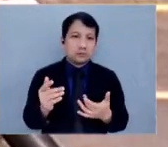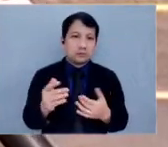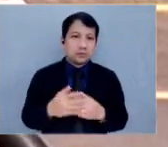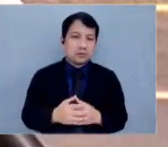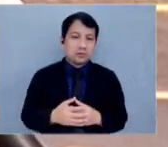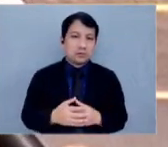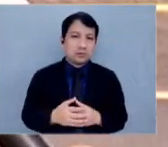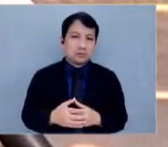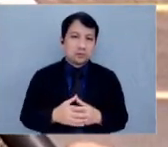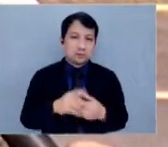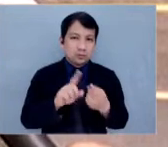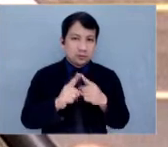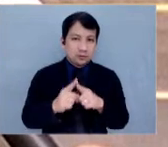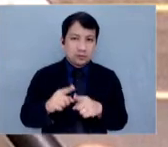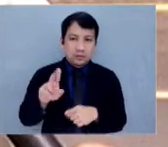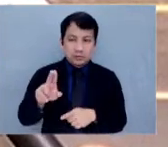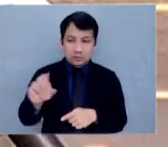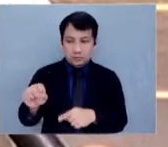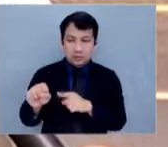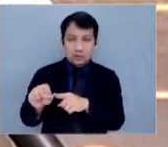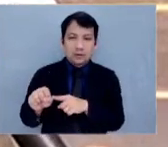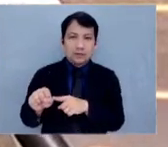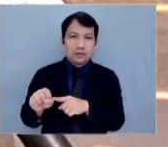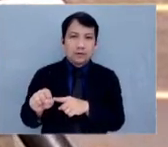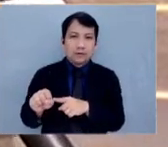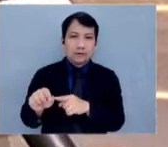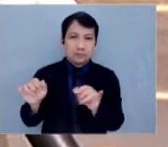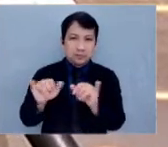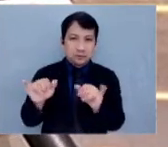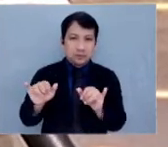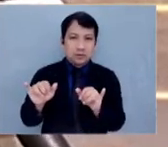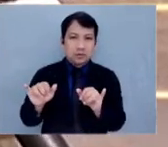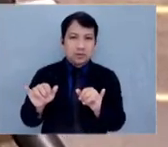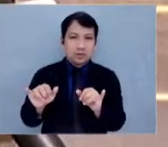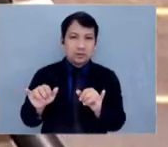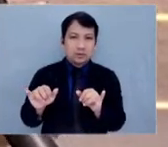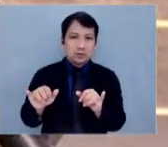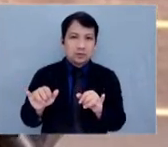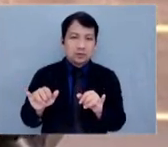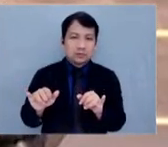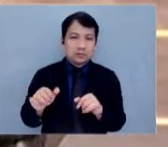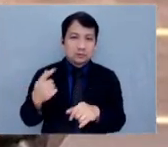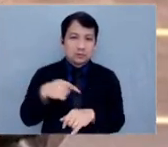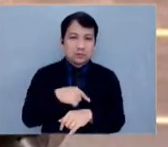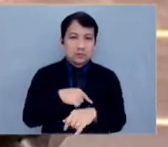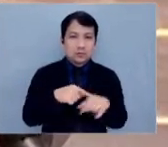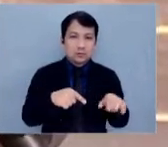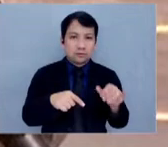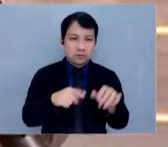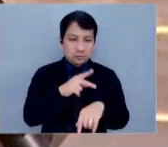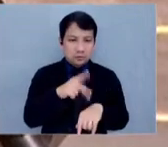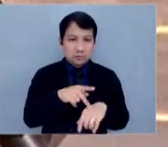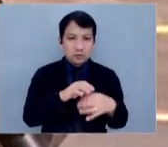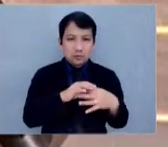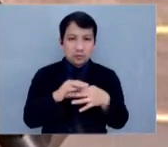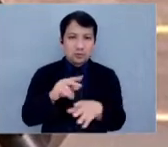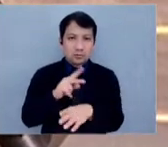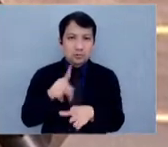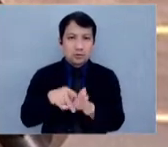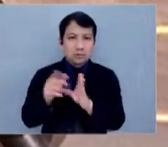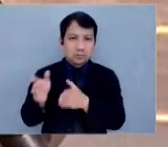friends from the US forces at the same time from and also our contingents from the Philippines are very much prepared